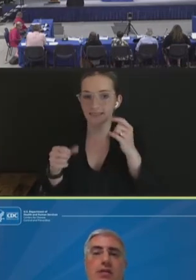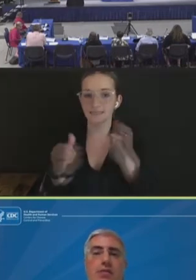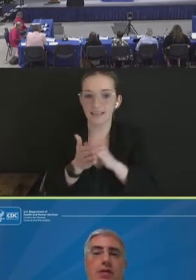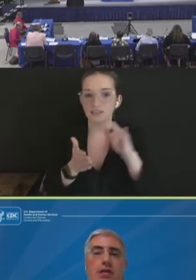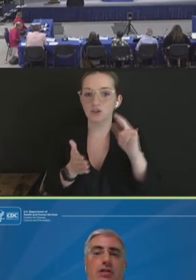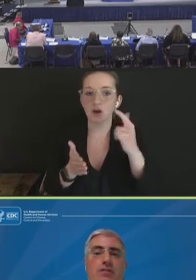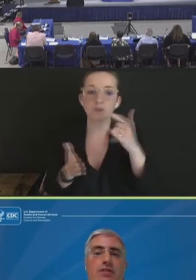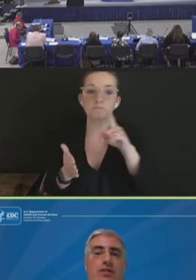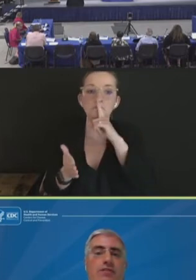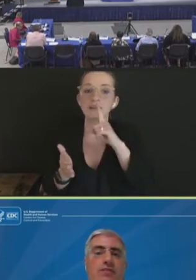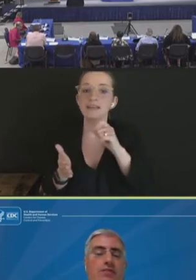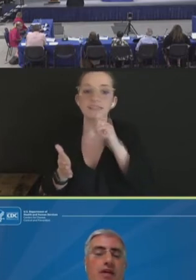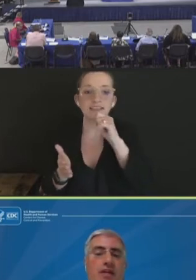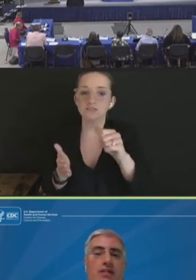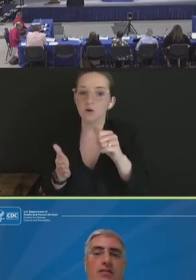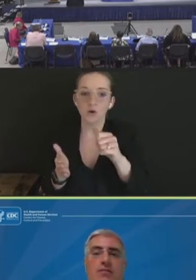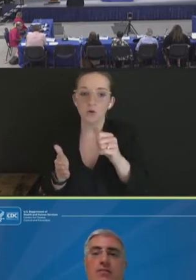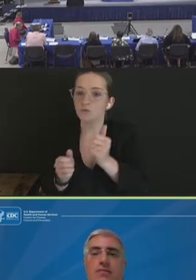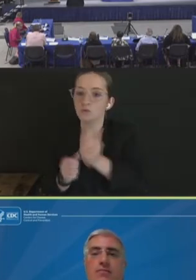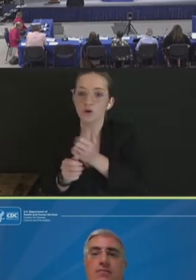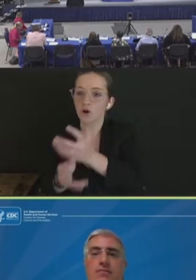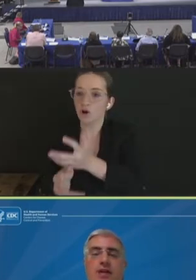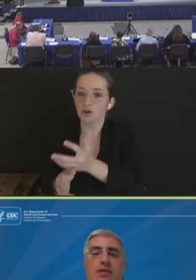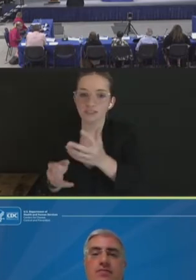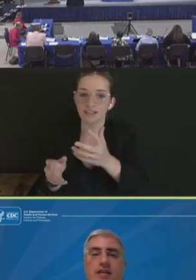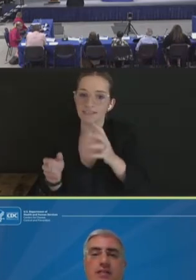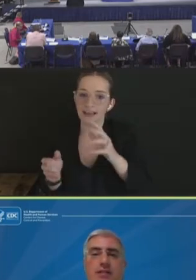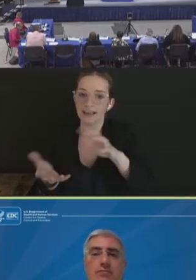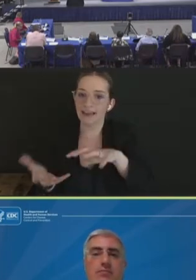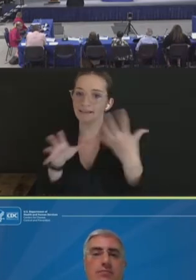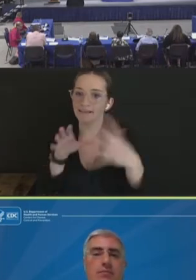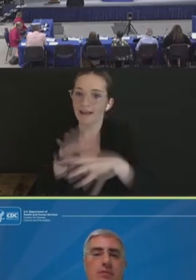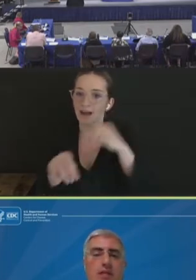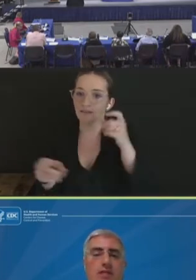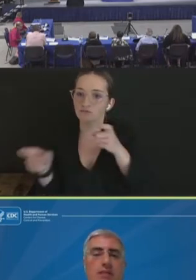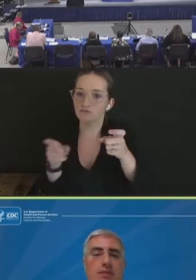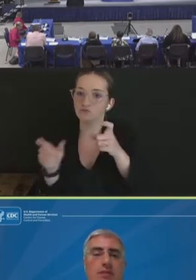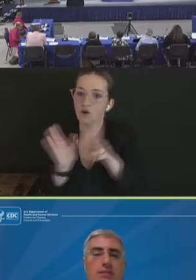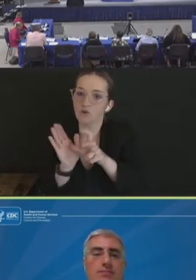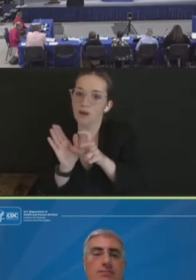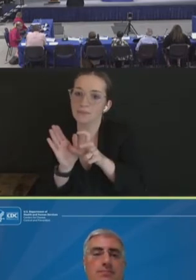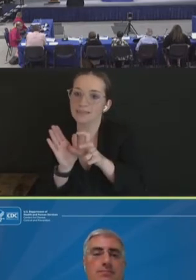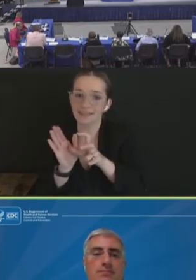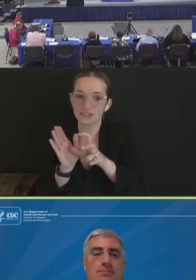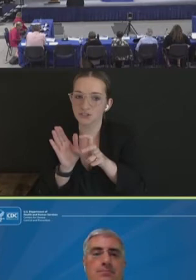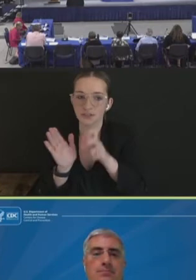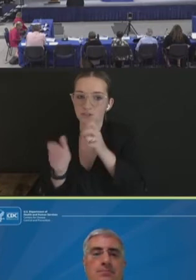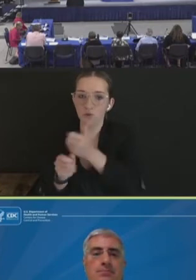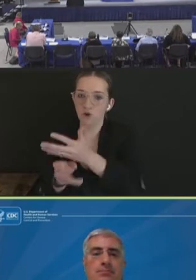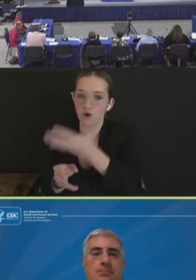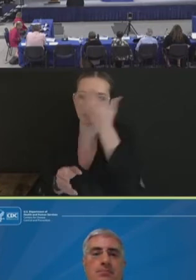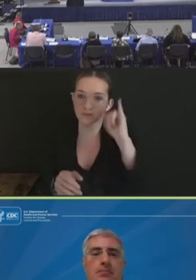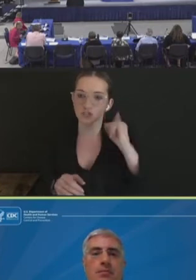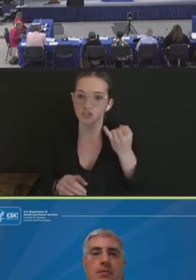a replication-deficient virus vaccine. Next slide, please.